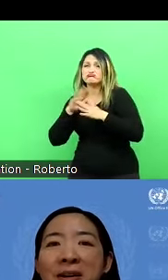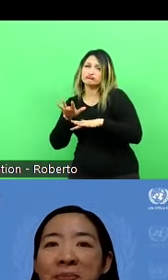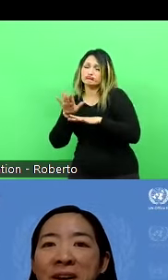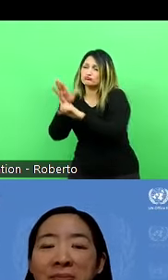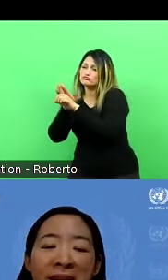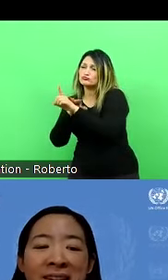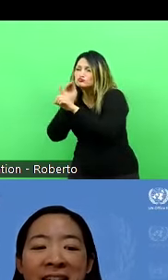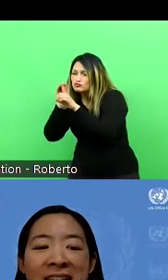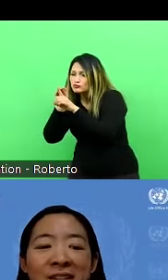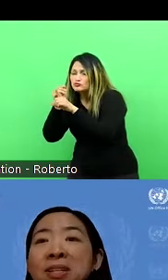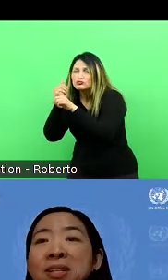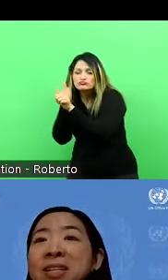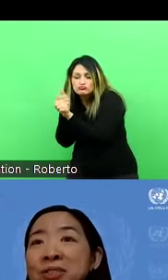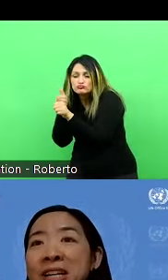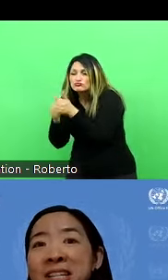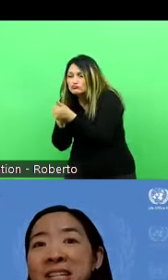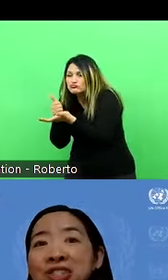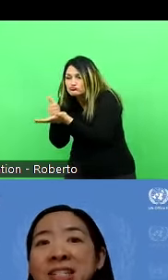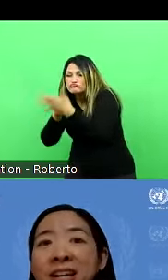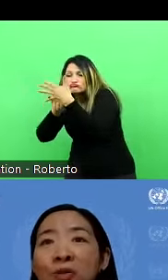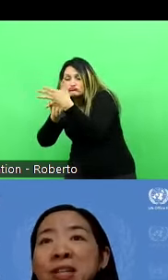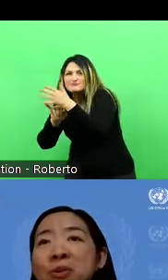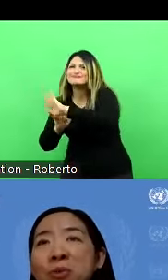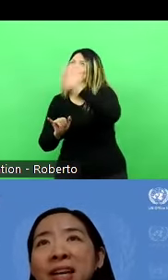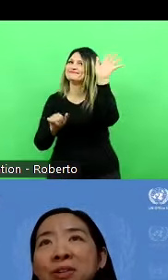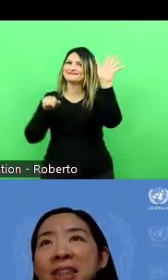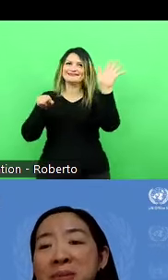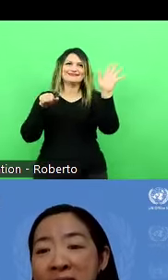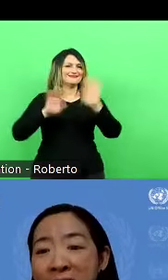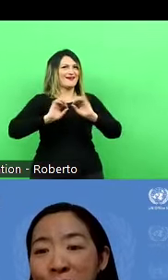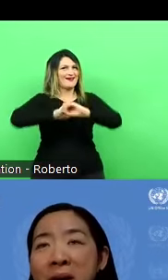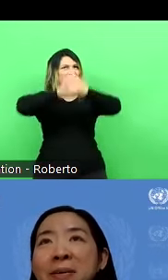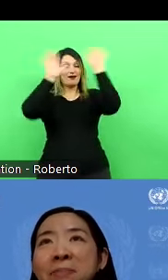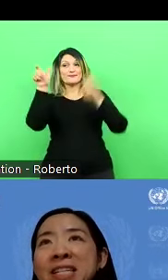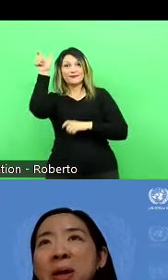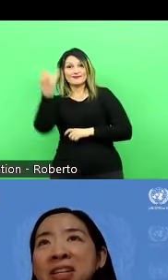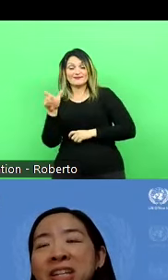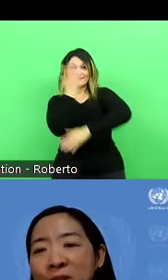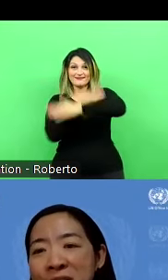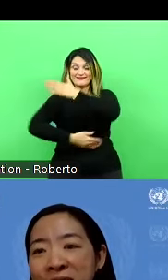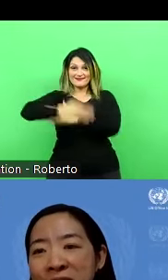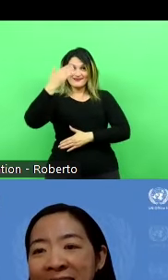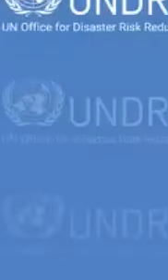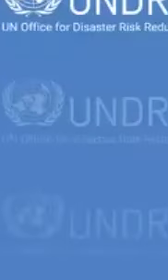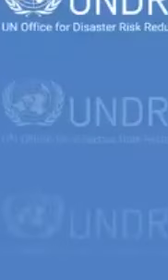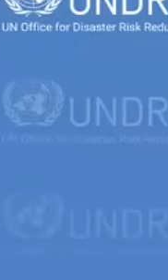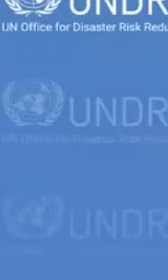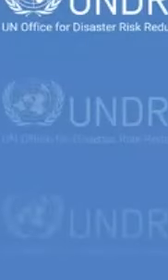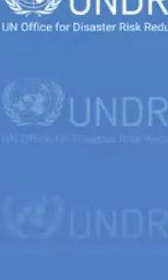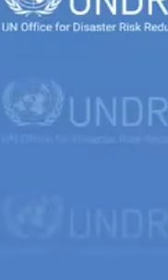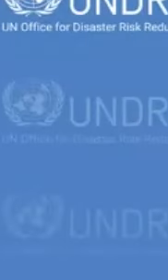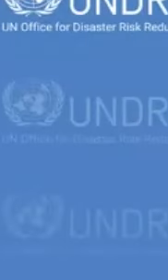get understand this from the training sessions, and hopefully that we can create the meaningful participation in inclusive society